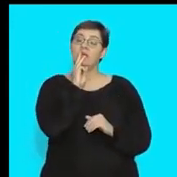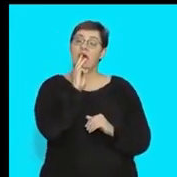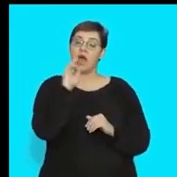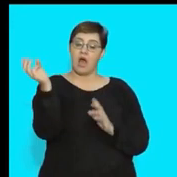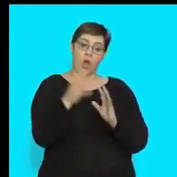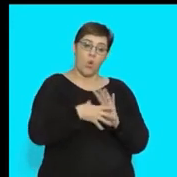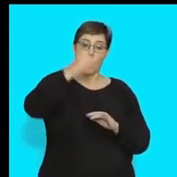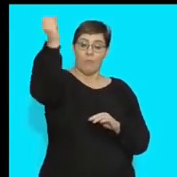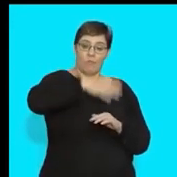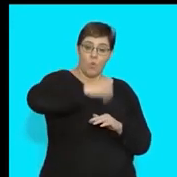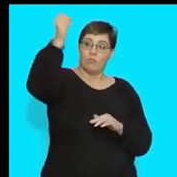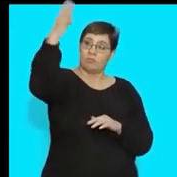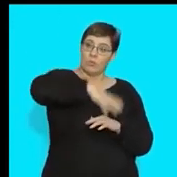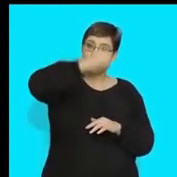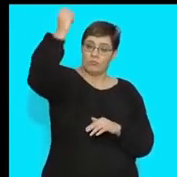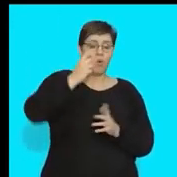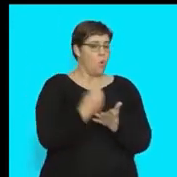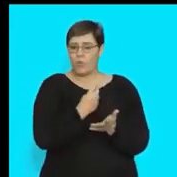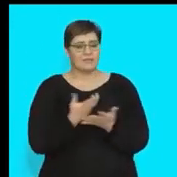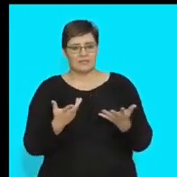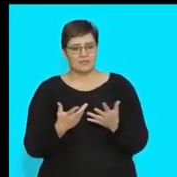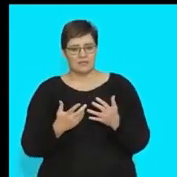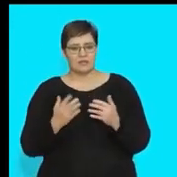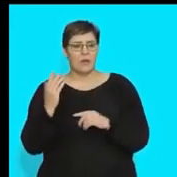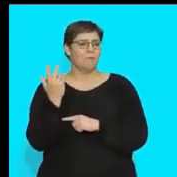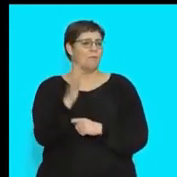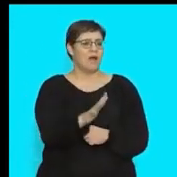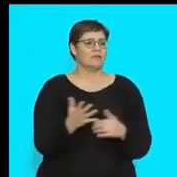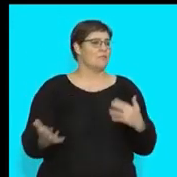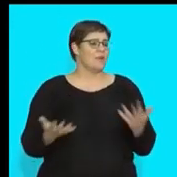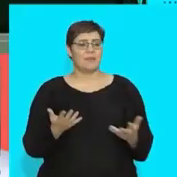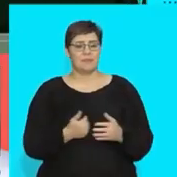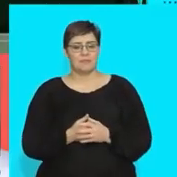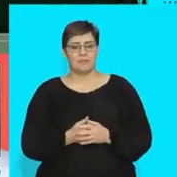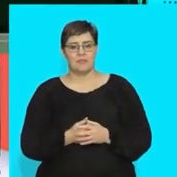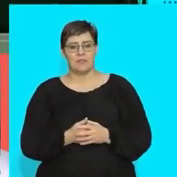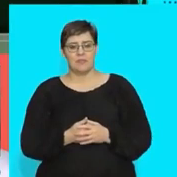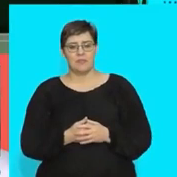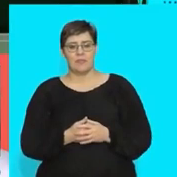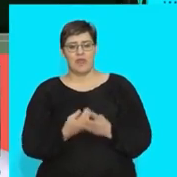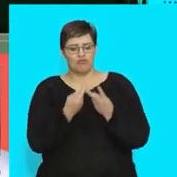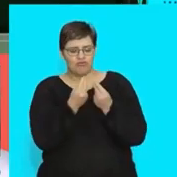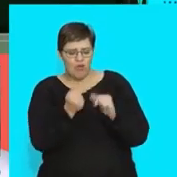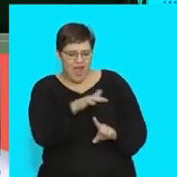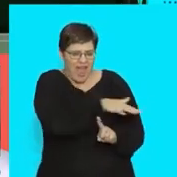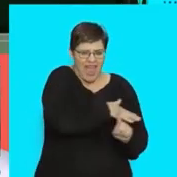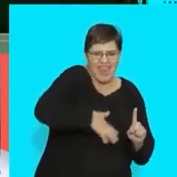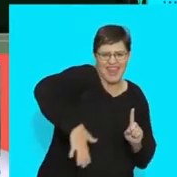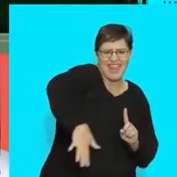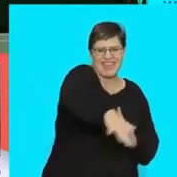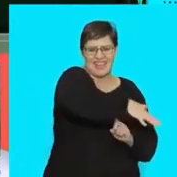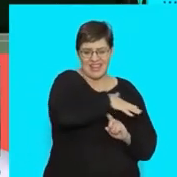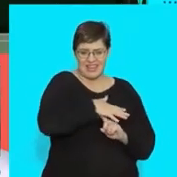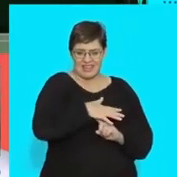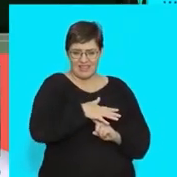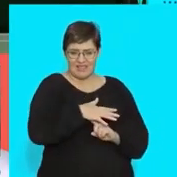the time. What happens if a plant, say for example, a plant lives in a very, very dry area? Do